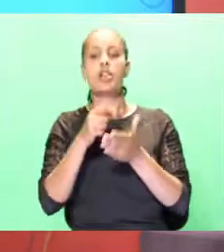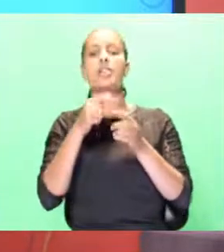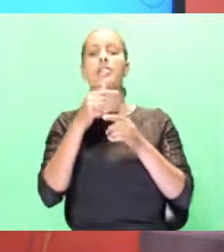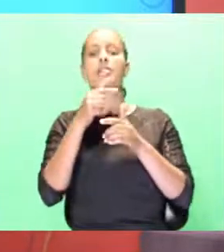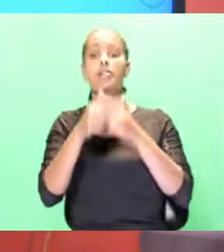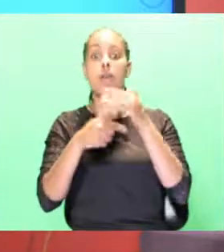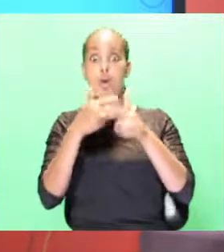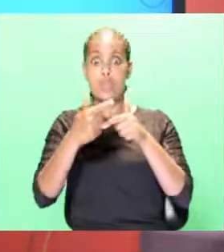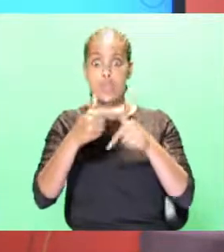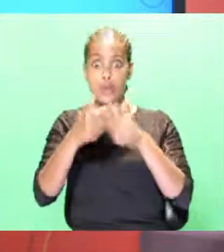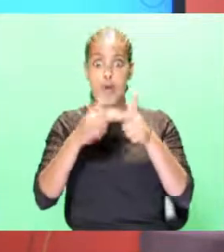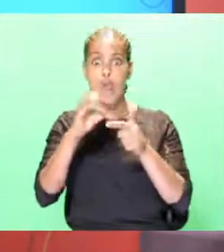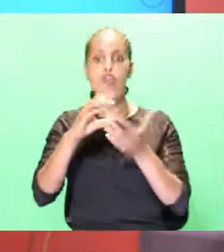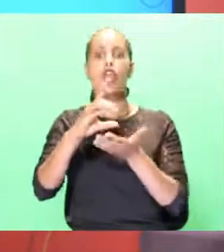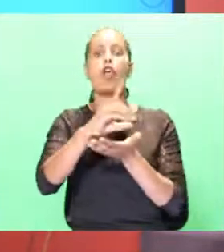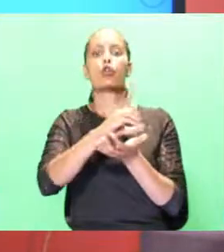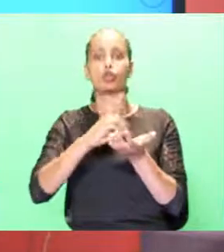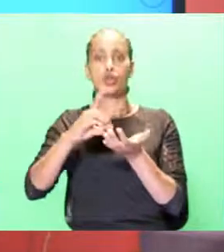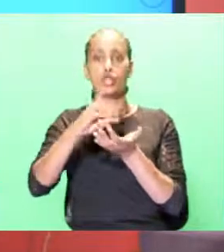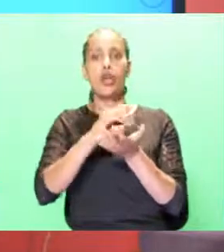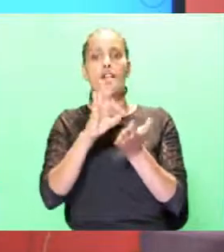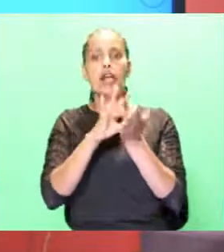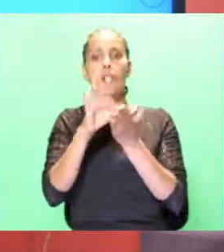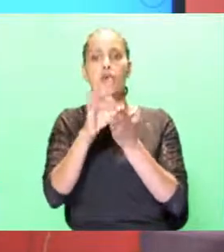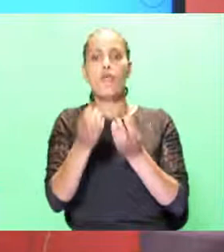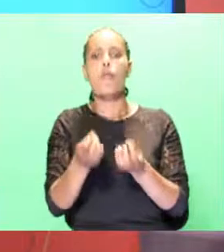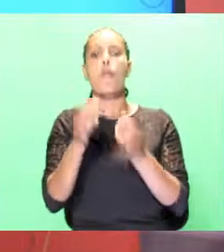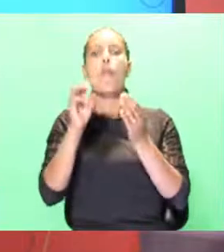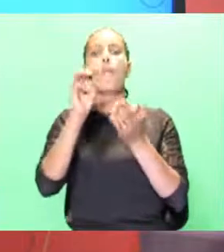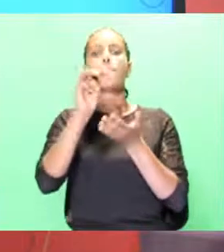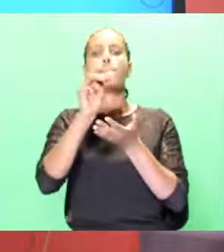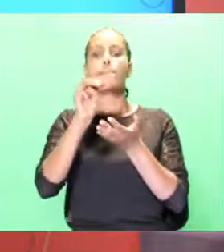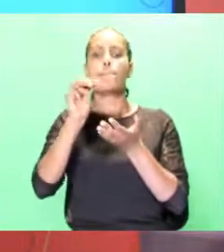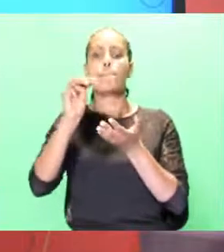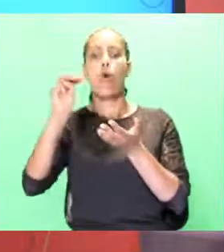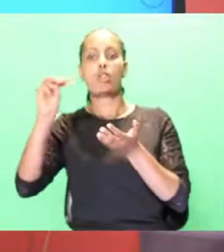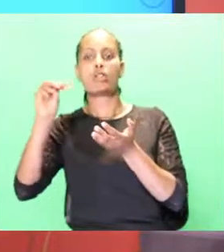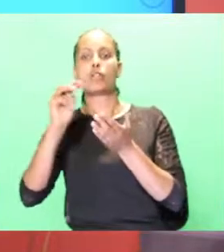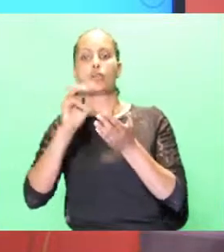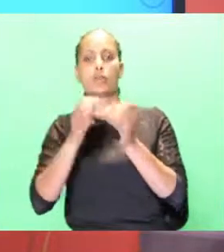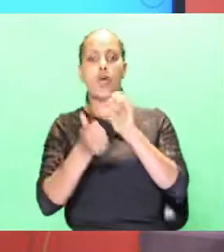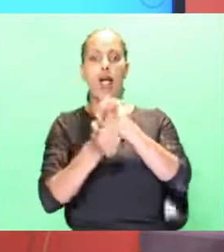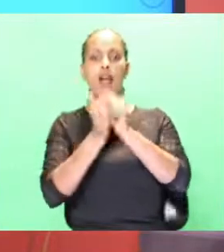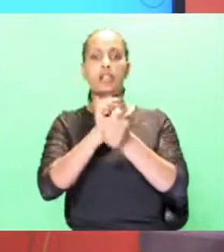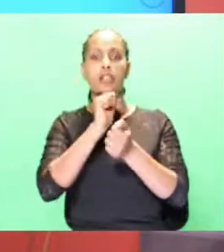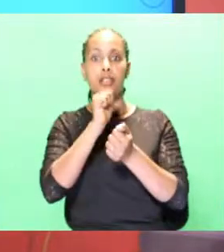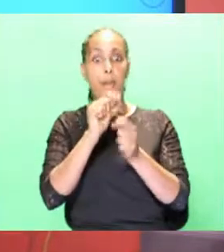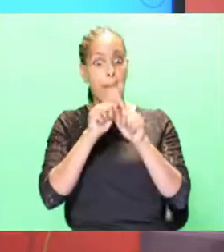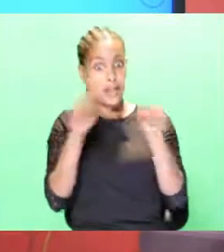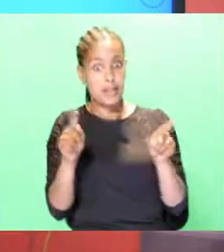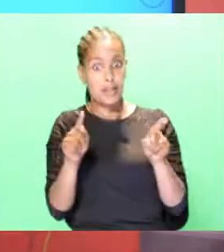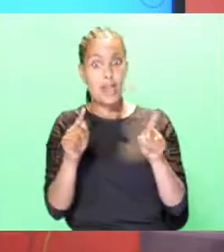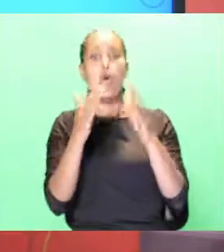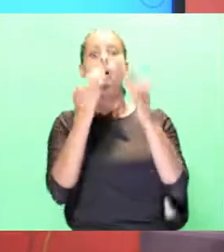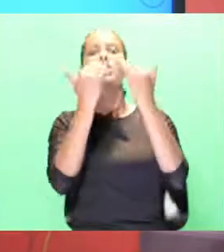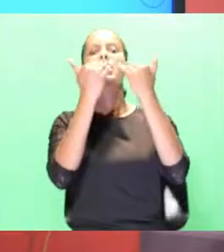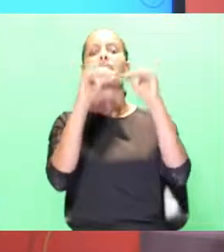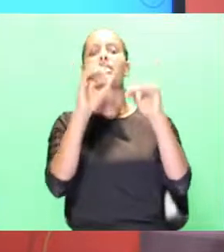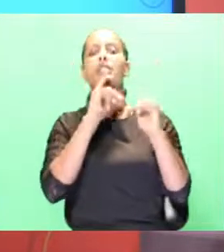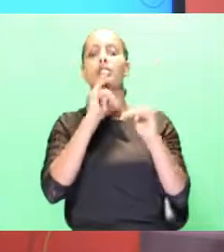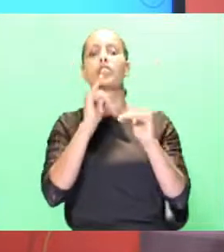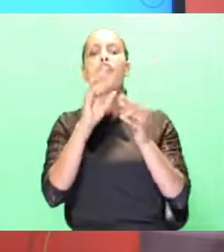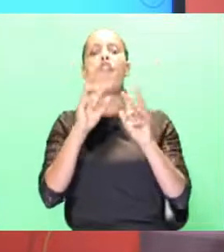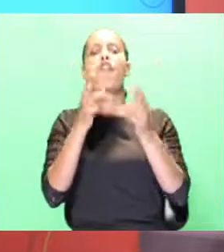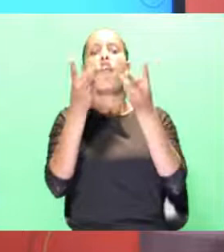the process of dilution, number of moles of solute is unchanged, but concentration